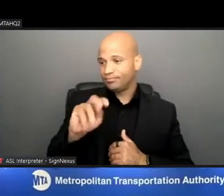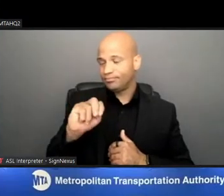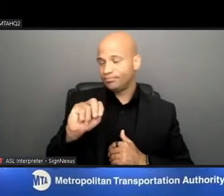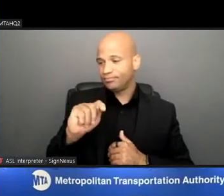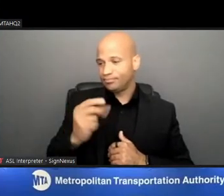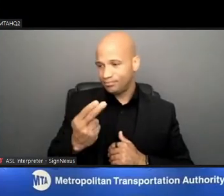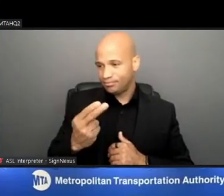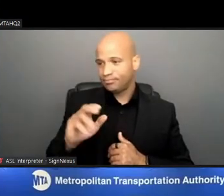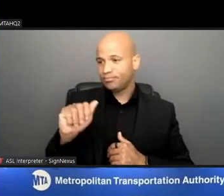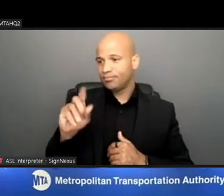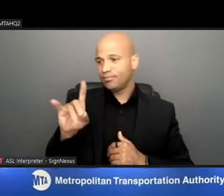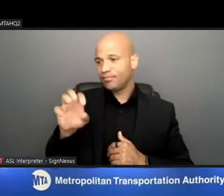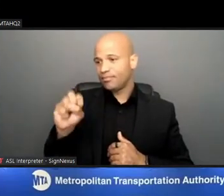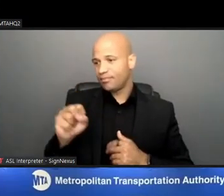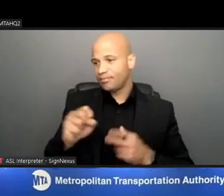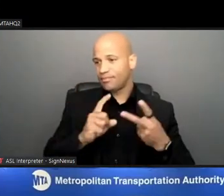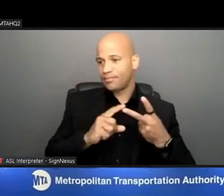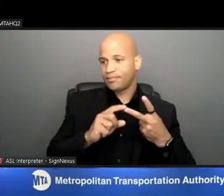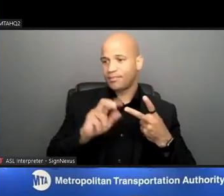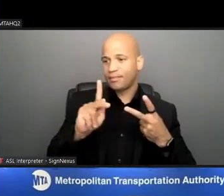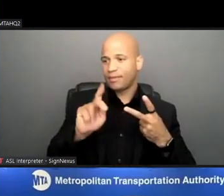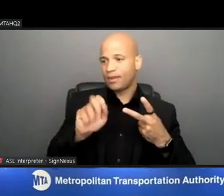kiala Montgomery